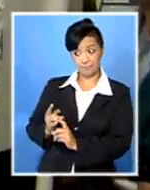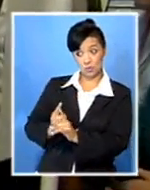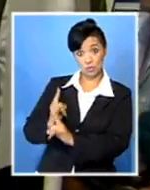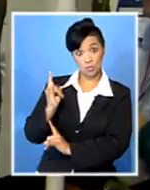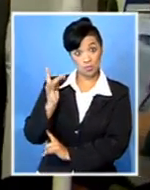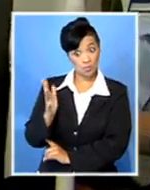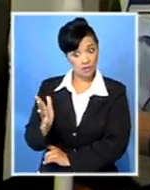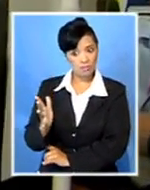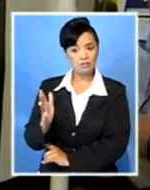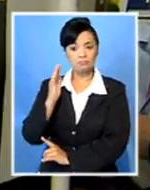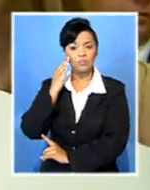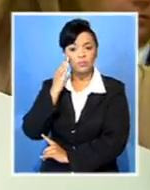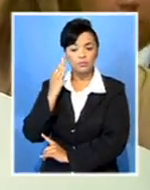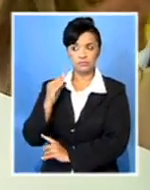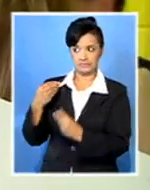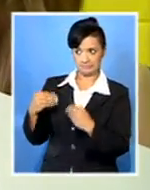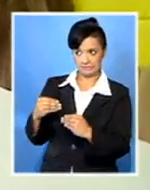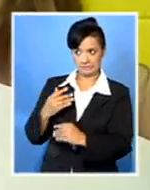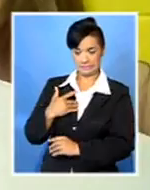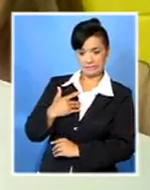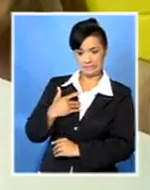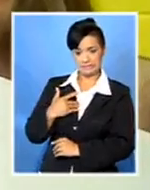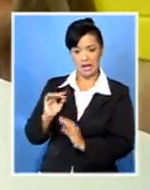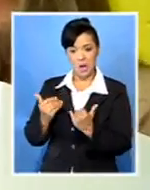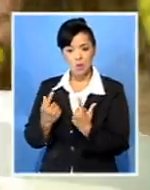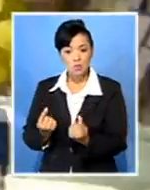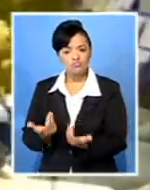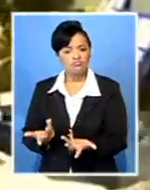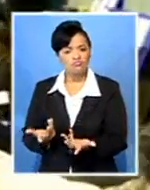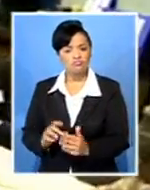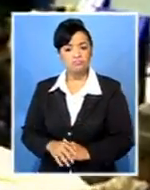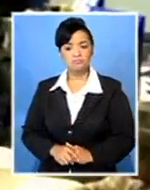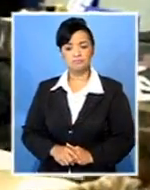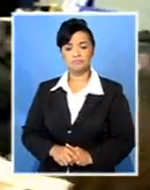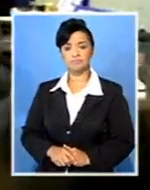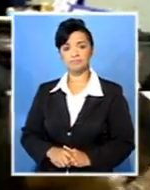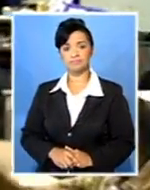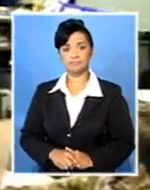got a sense of how business is feeling on such an important day?